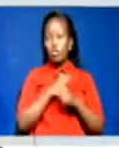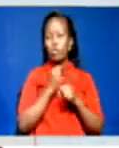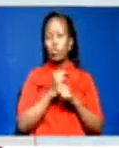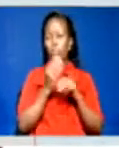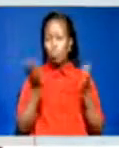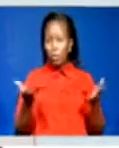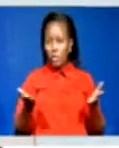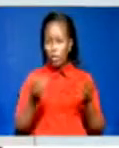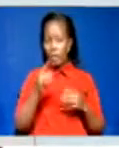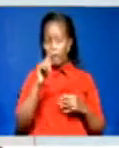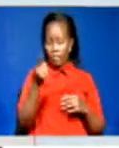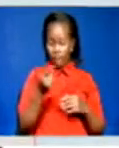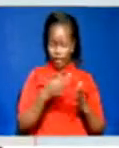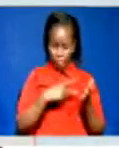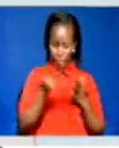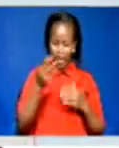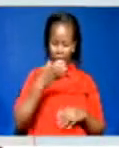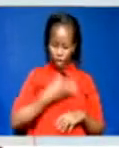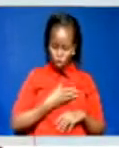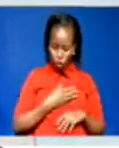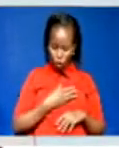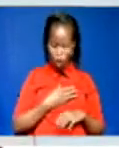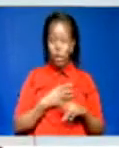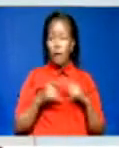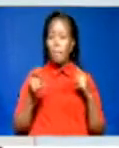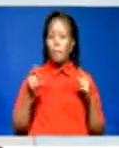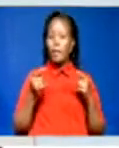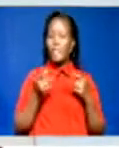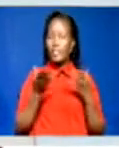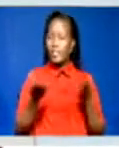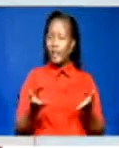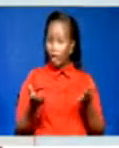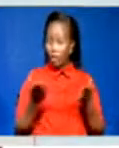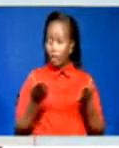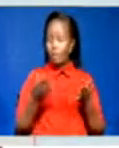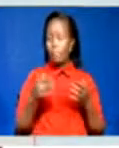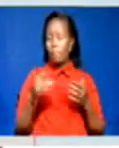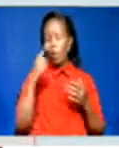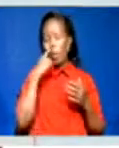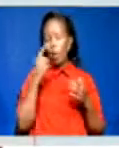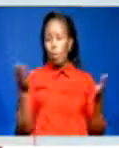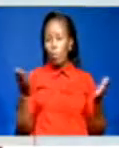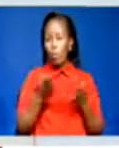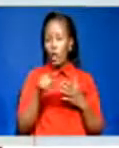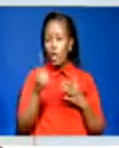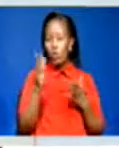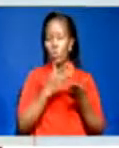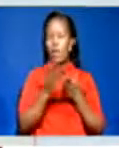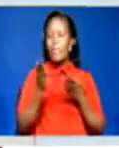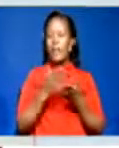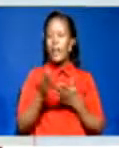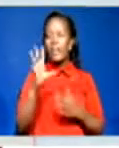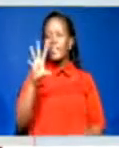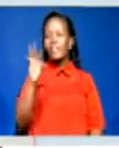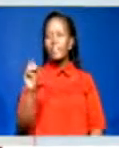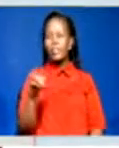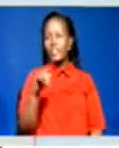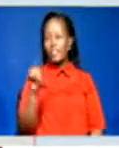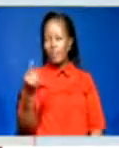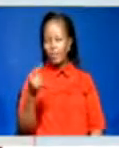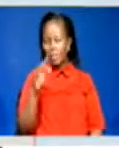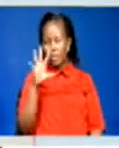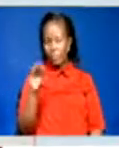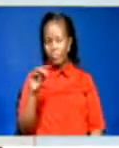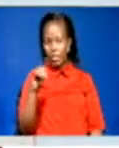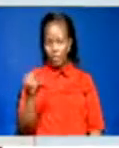place. But right now you'll find that for a house where you'd rent for 50,000, most likely you pay between 75